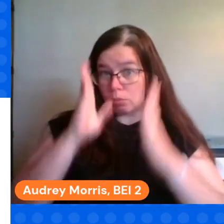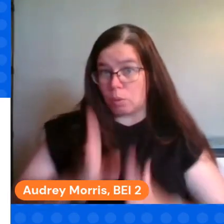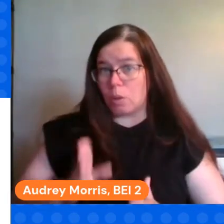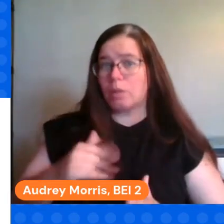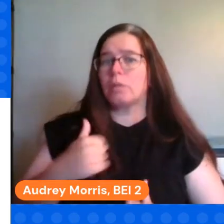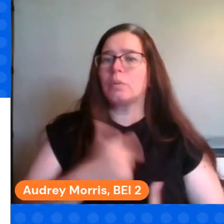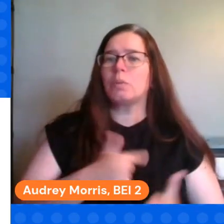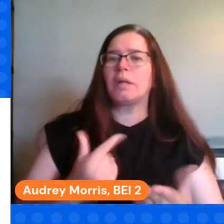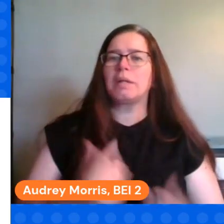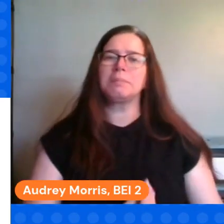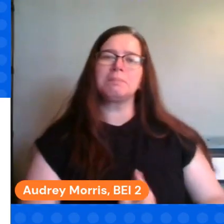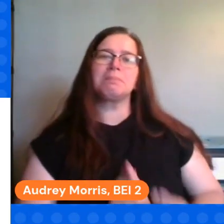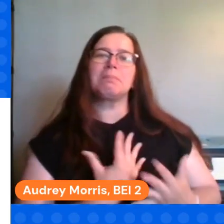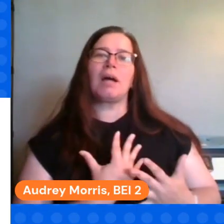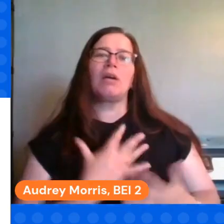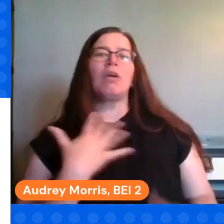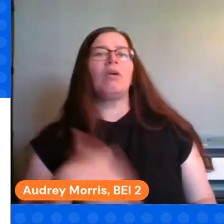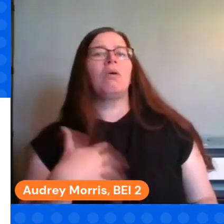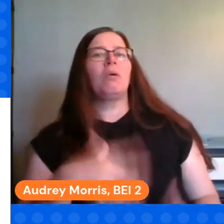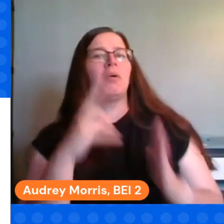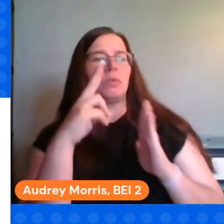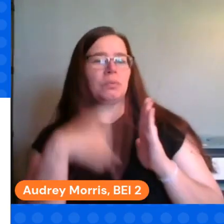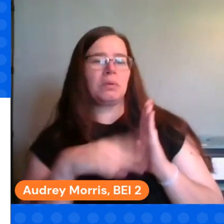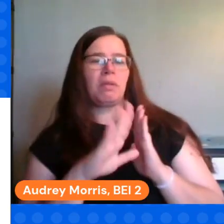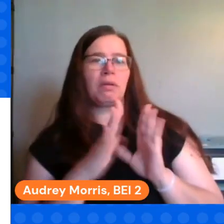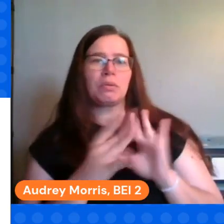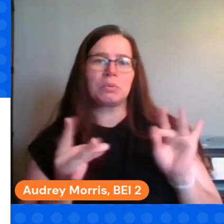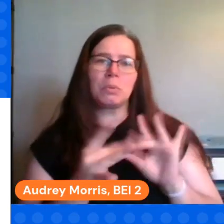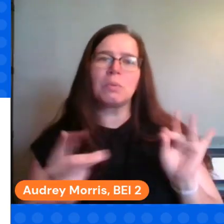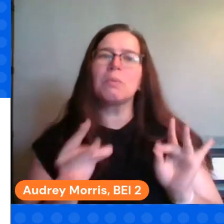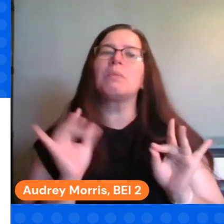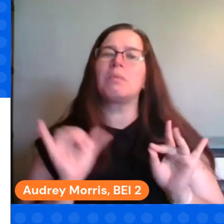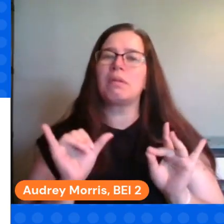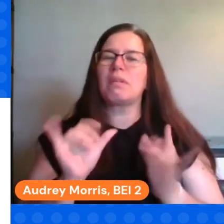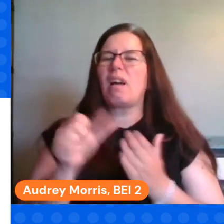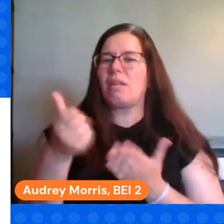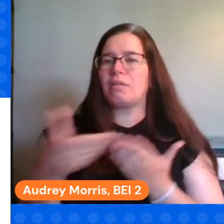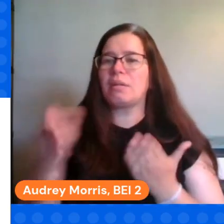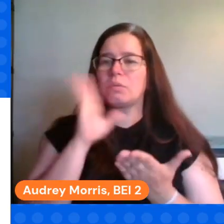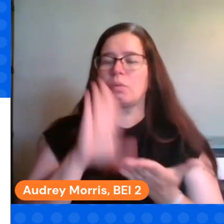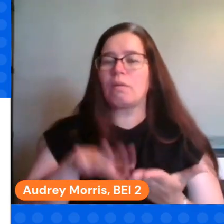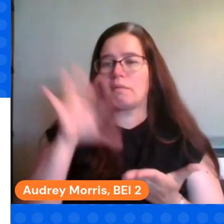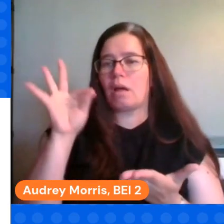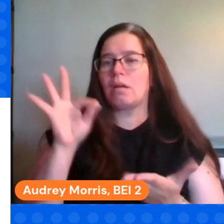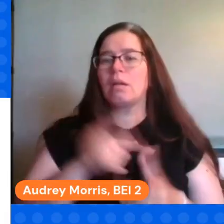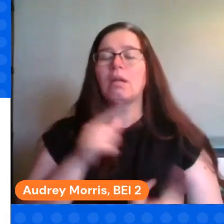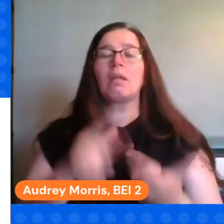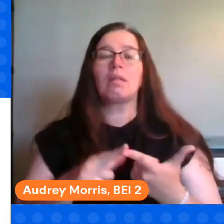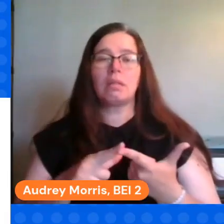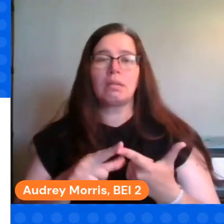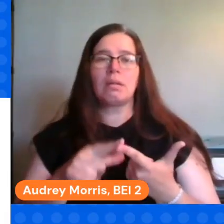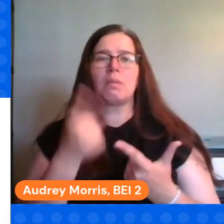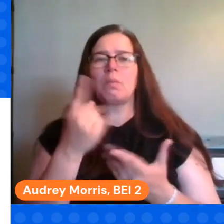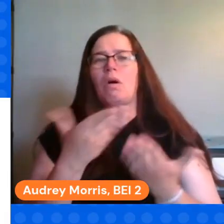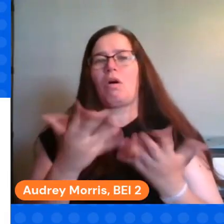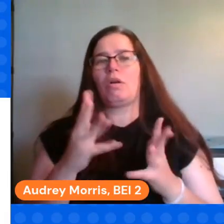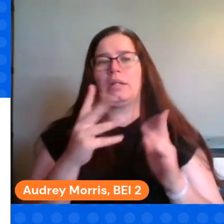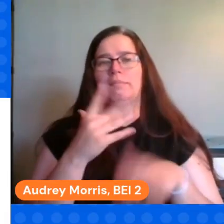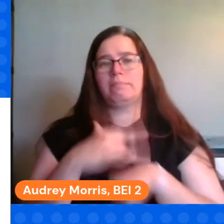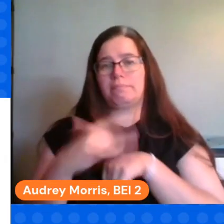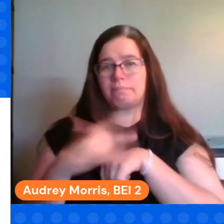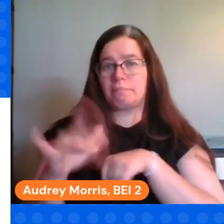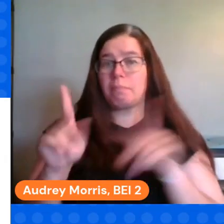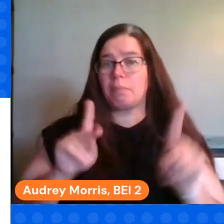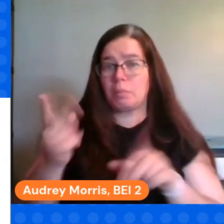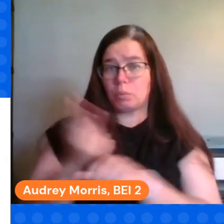inspiration from. So this is, other things that you are going to find there. And this is the one that is already there. It's published. People have been using